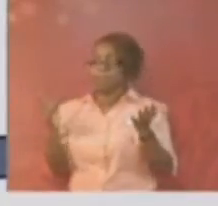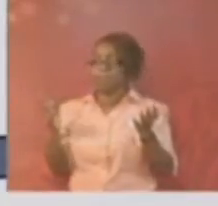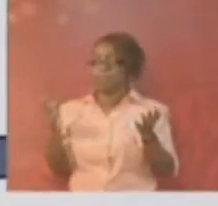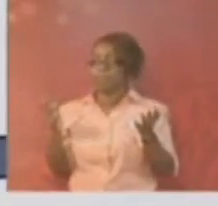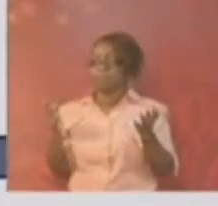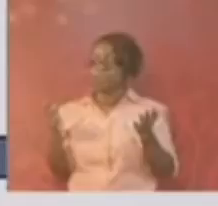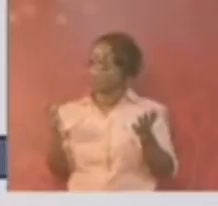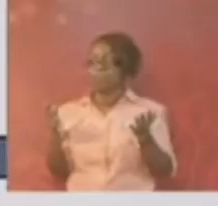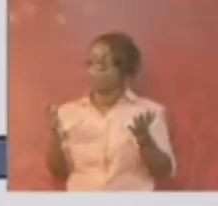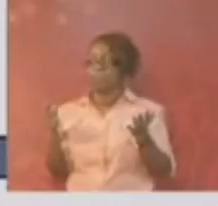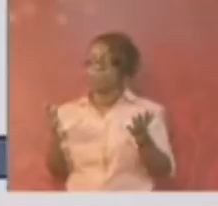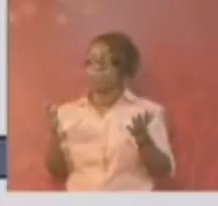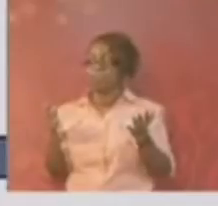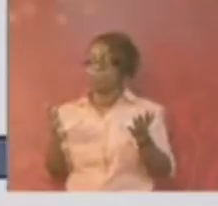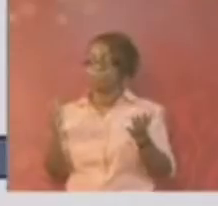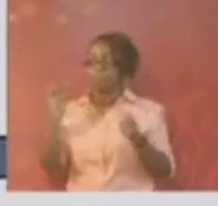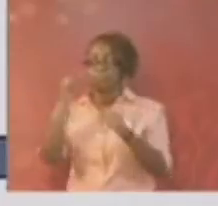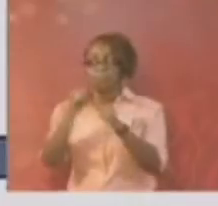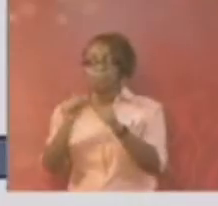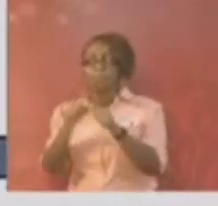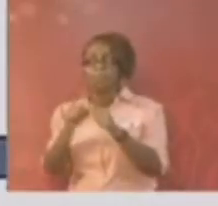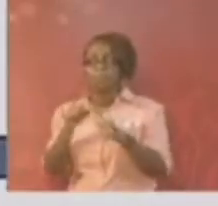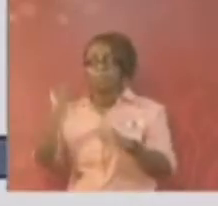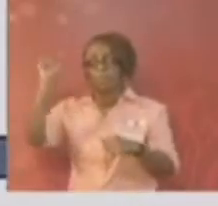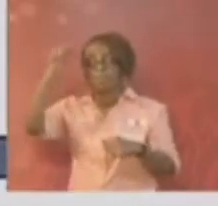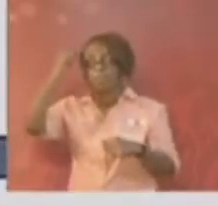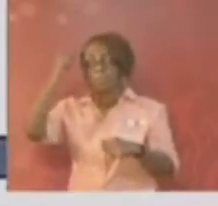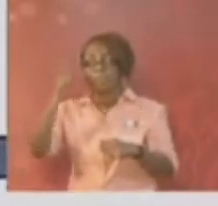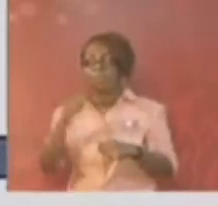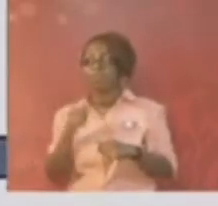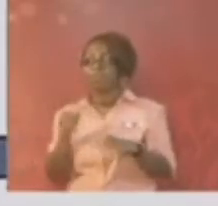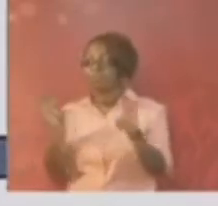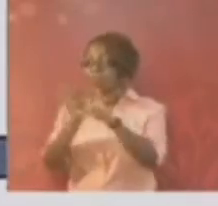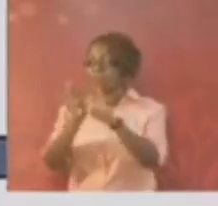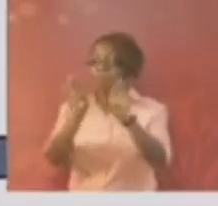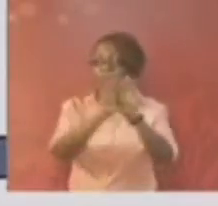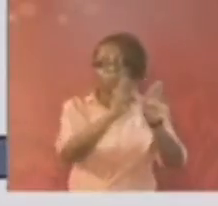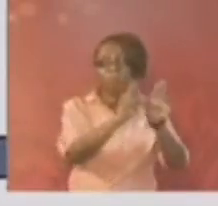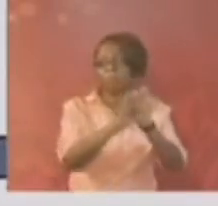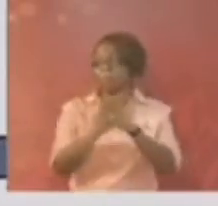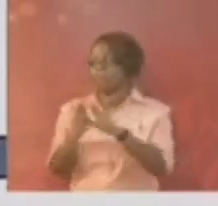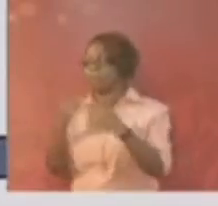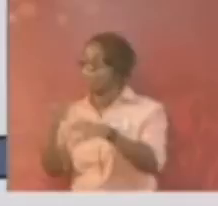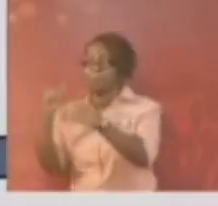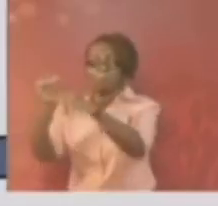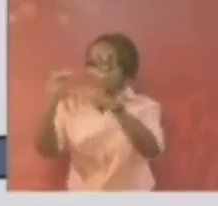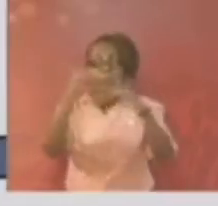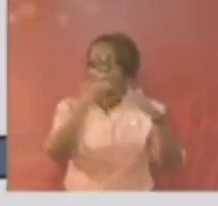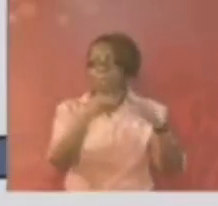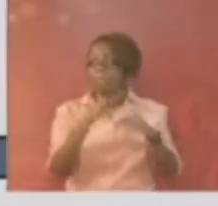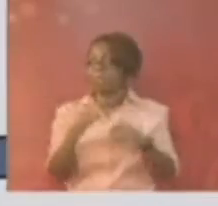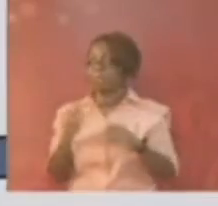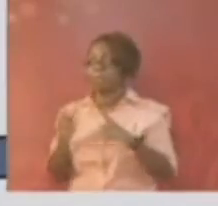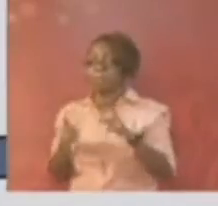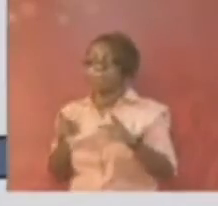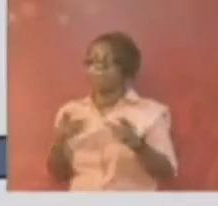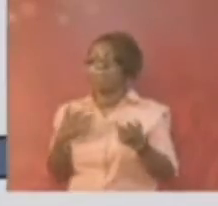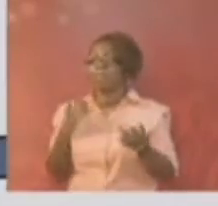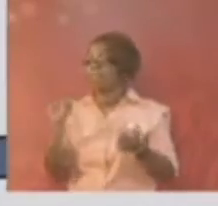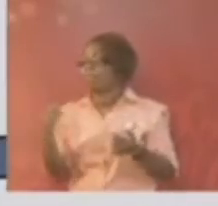that have been introduced to deal with the pandemic, specifically the lockdown measures, again, issues related to